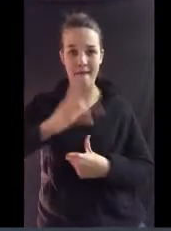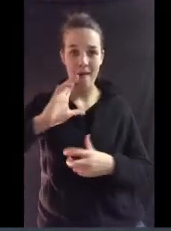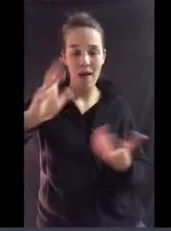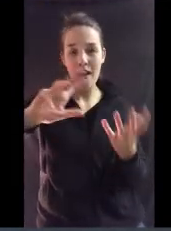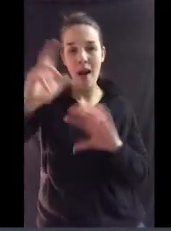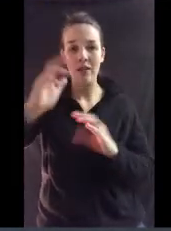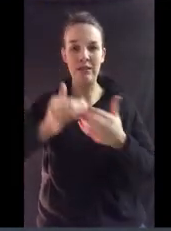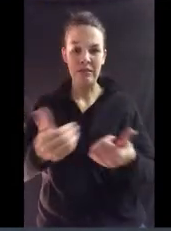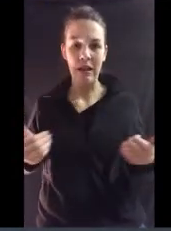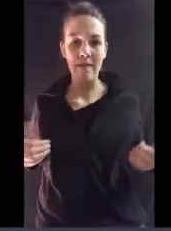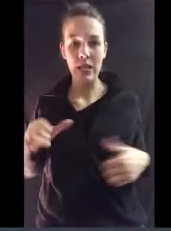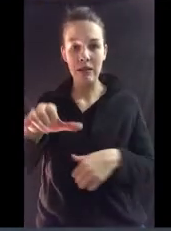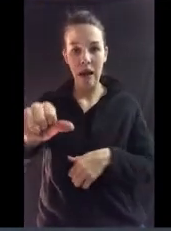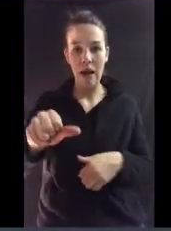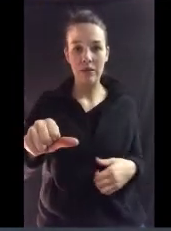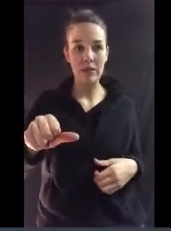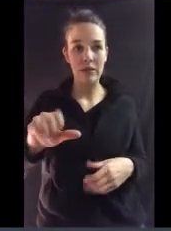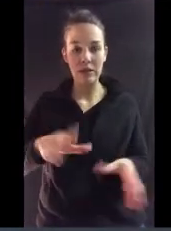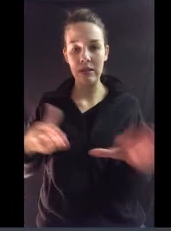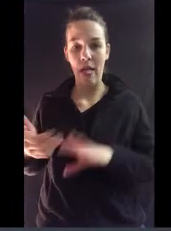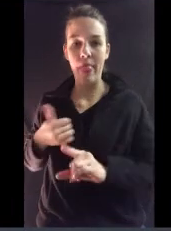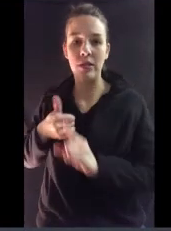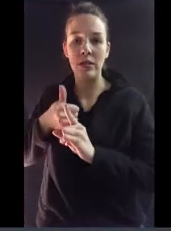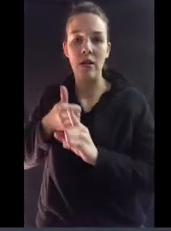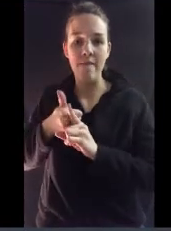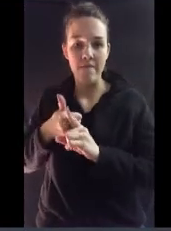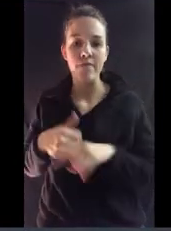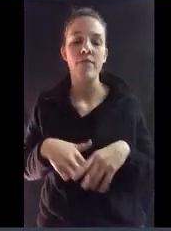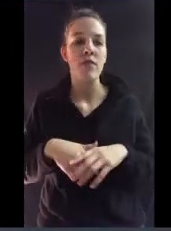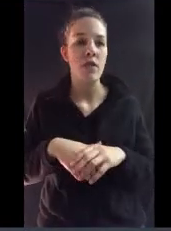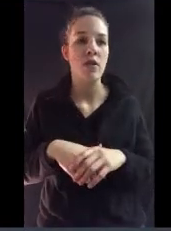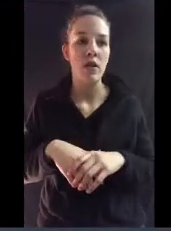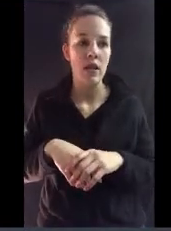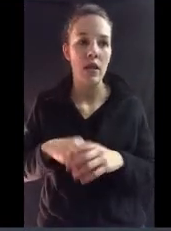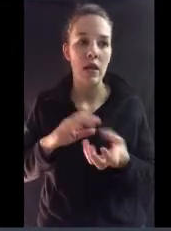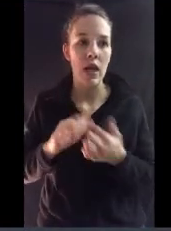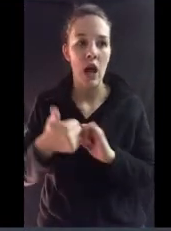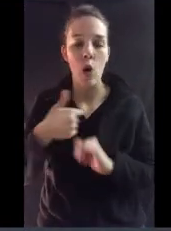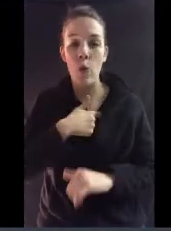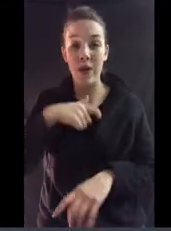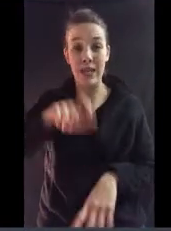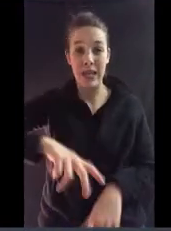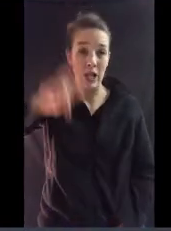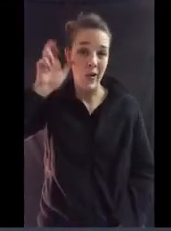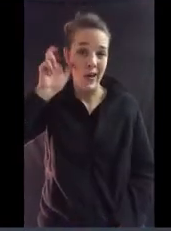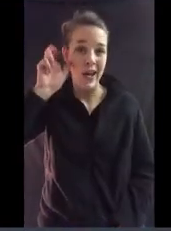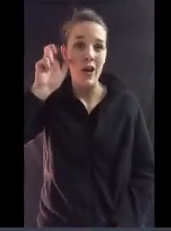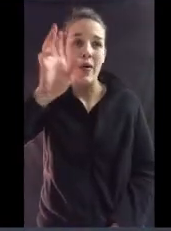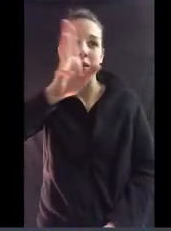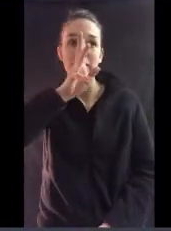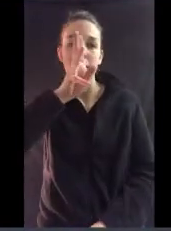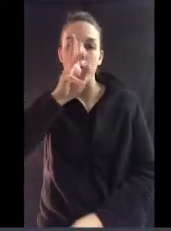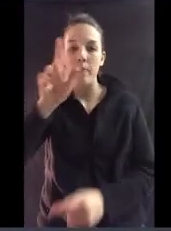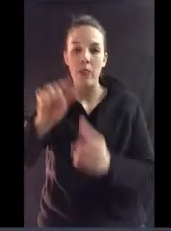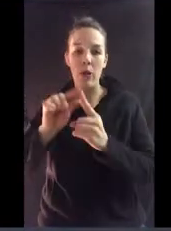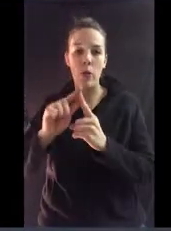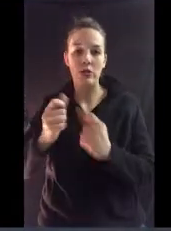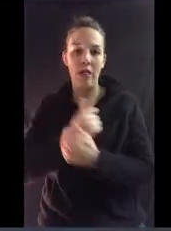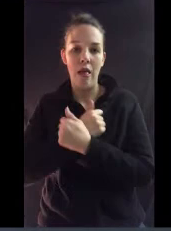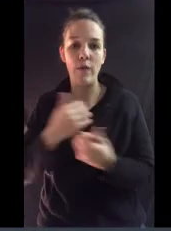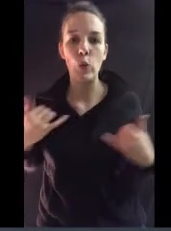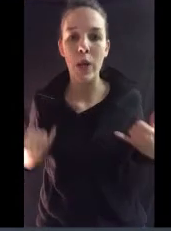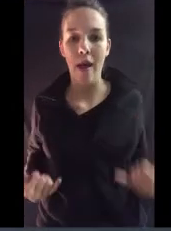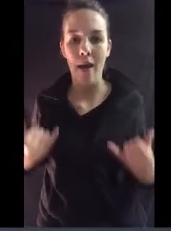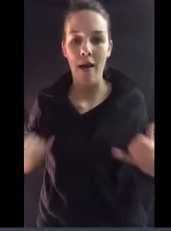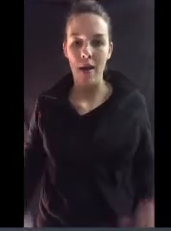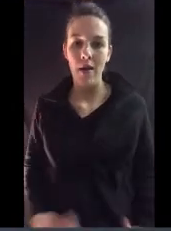up to create chaos and division and, yes, even death itself. Oh, how we need to hear and